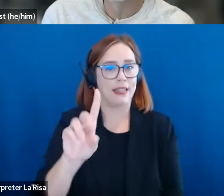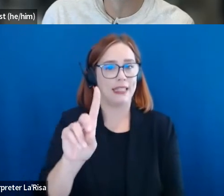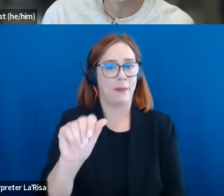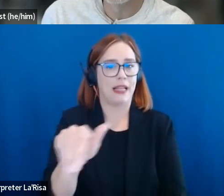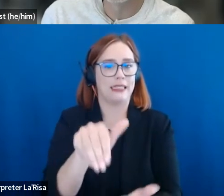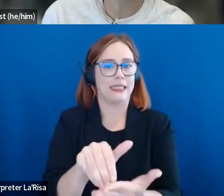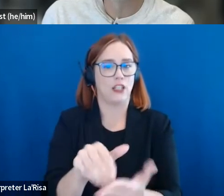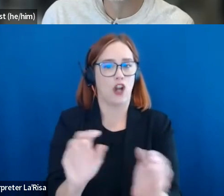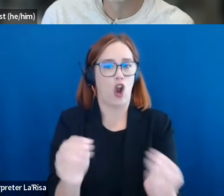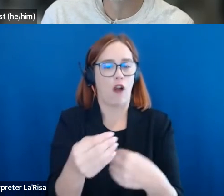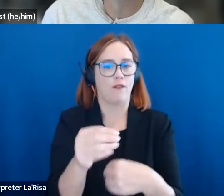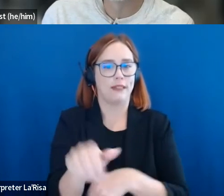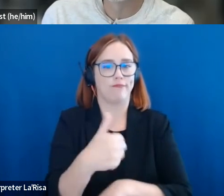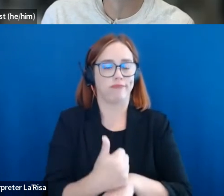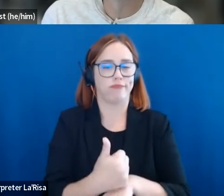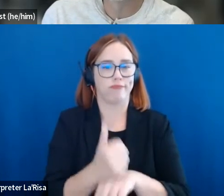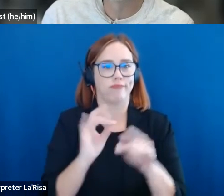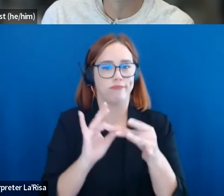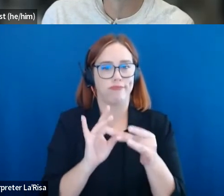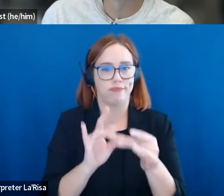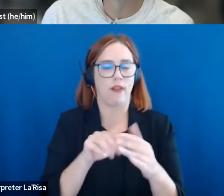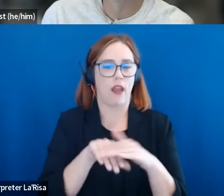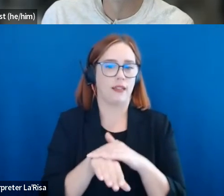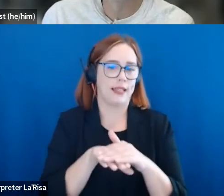office on accessibility that will sometimes have people with